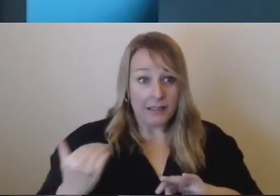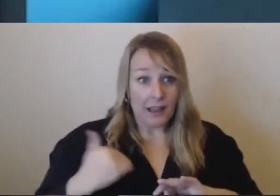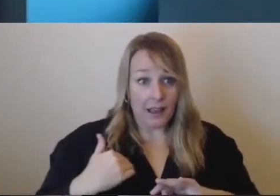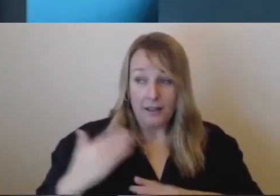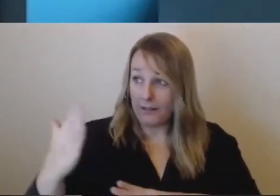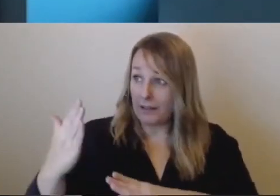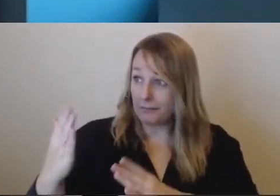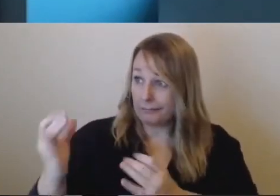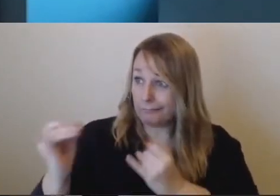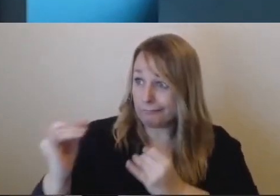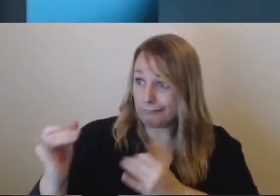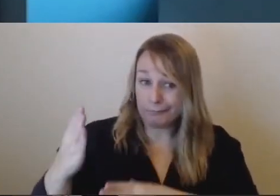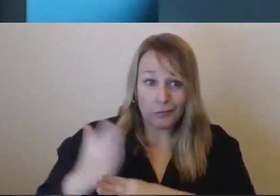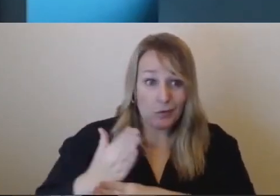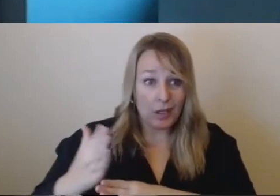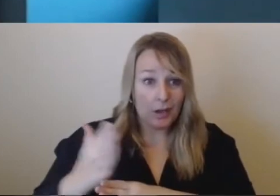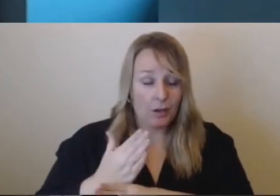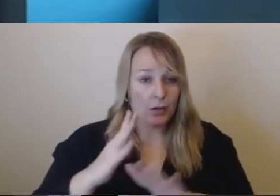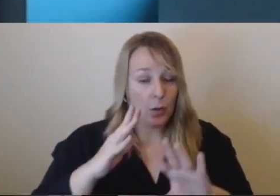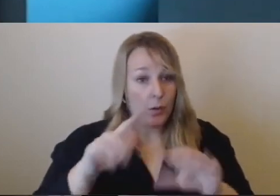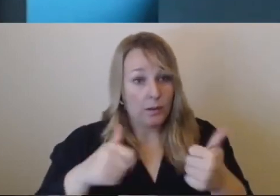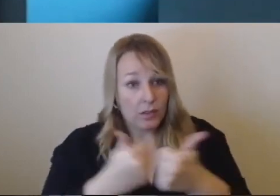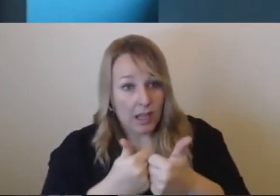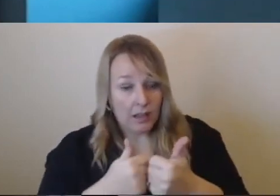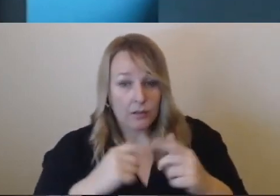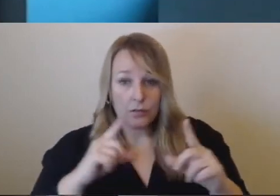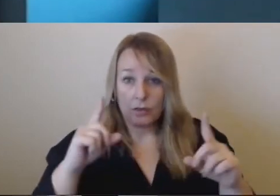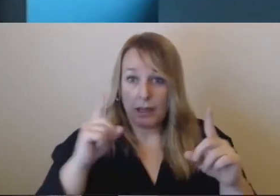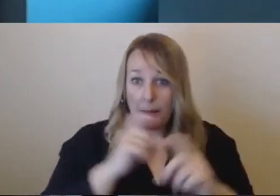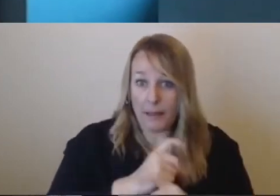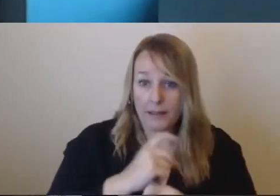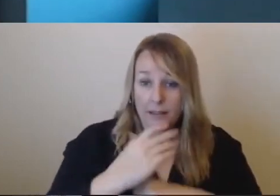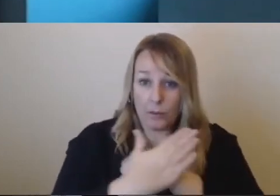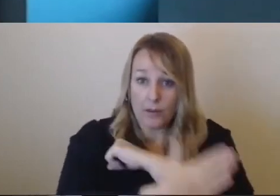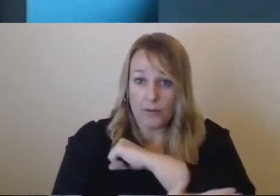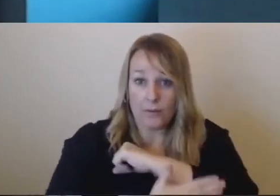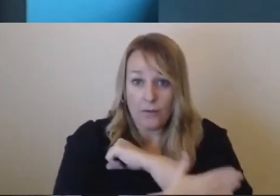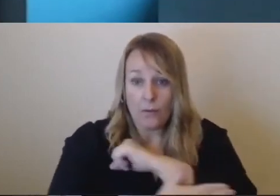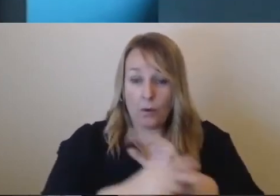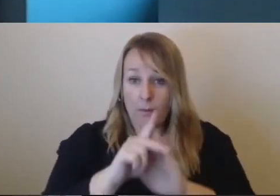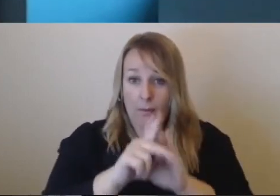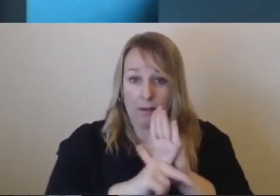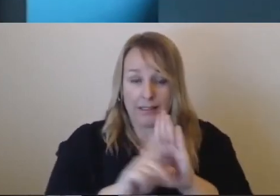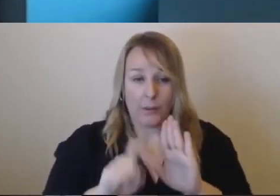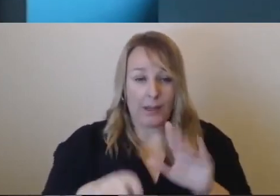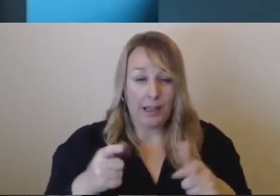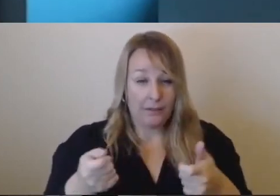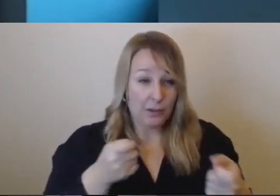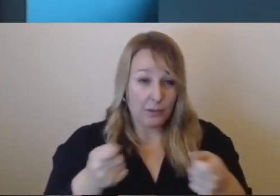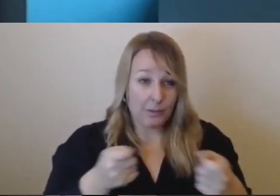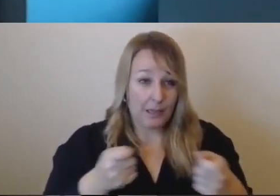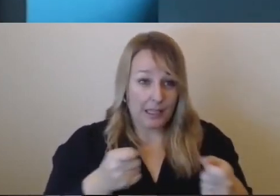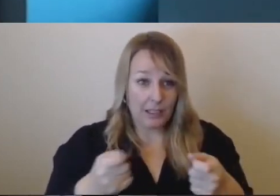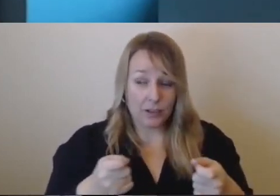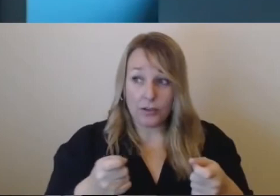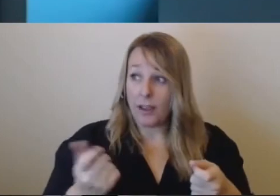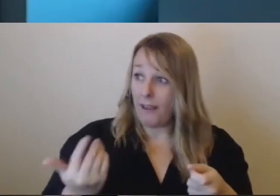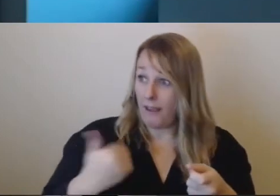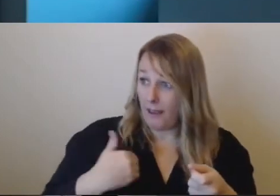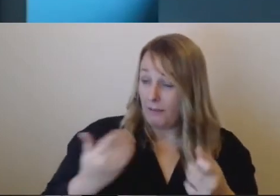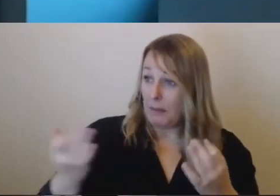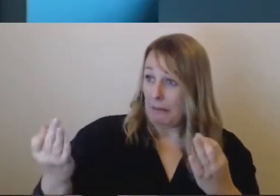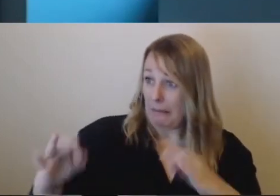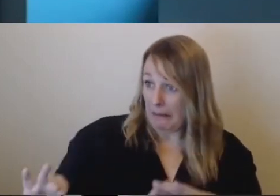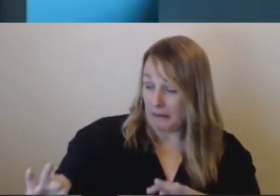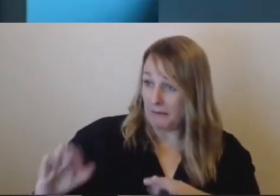the challenge, the complexity of foreign policy is to be able to manage that kind of push and pull in